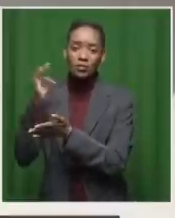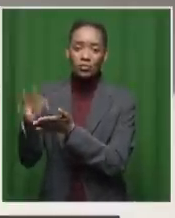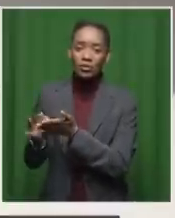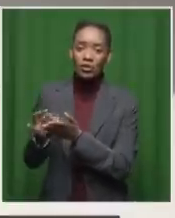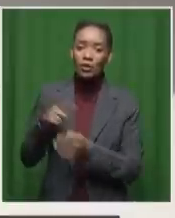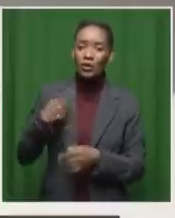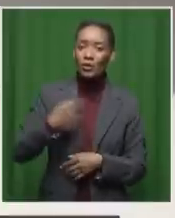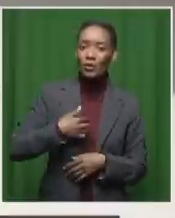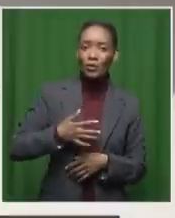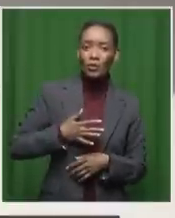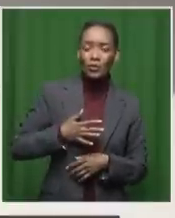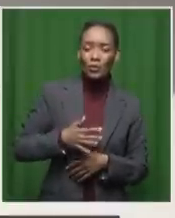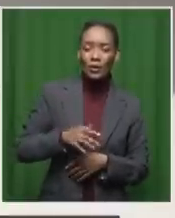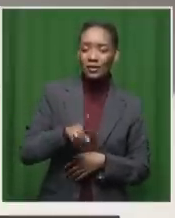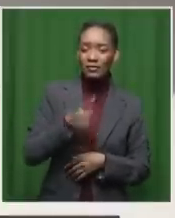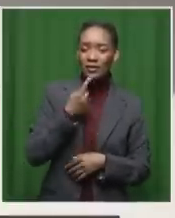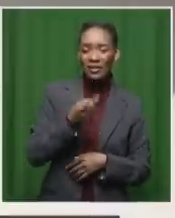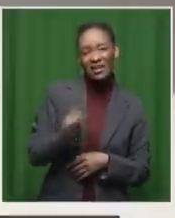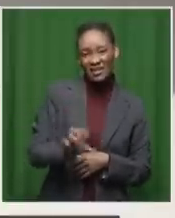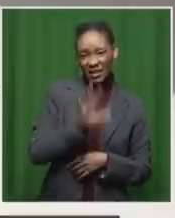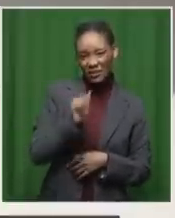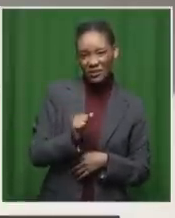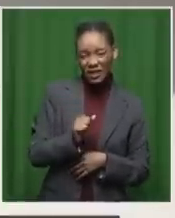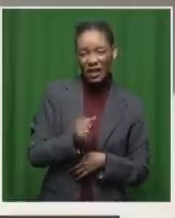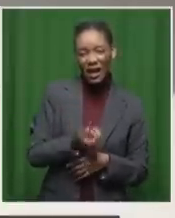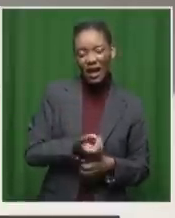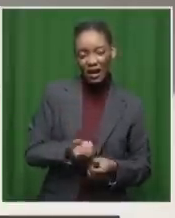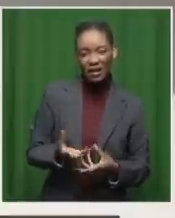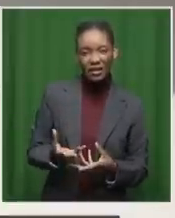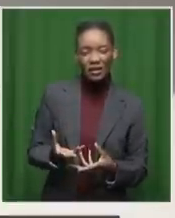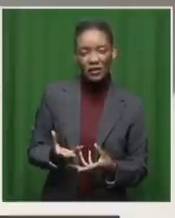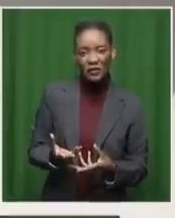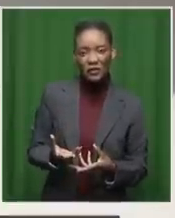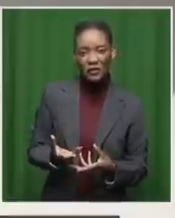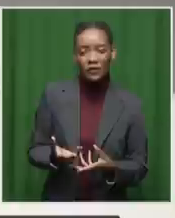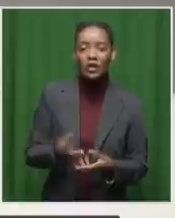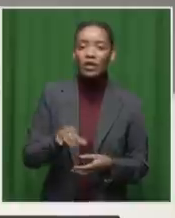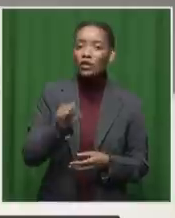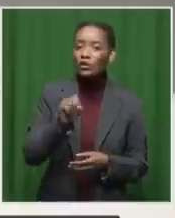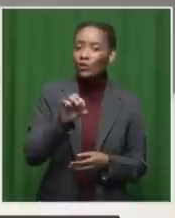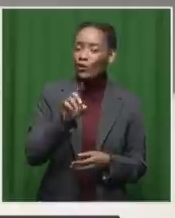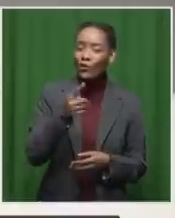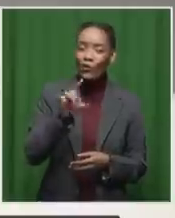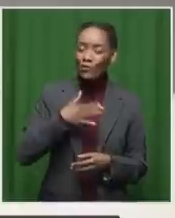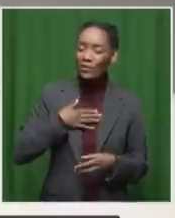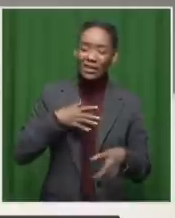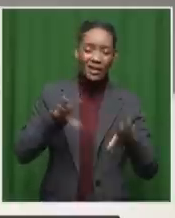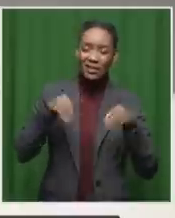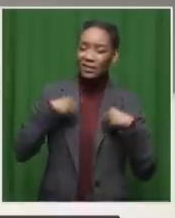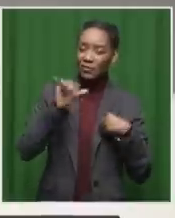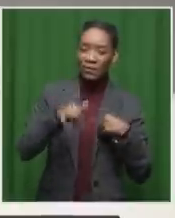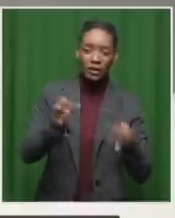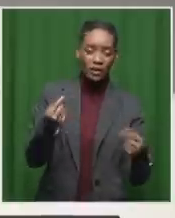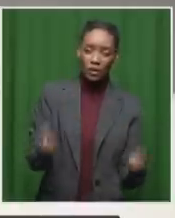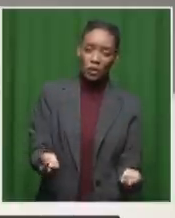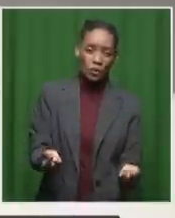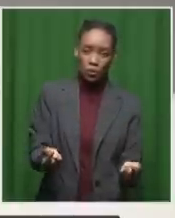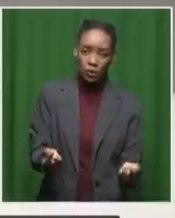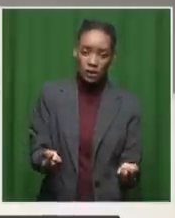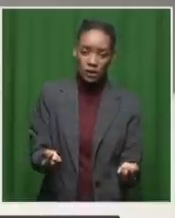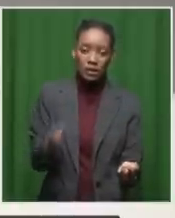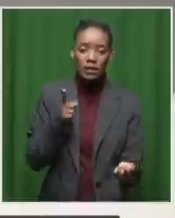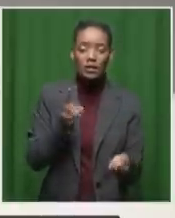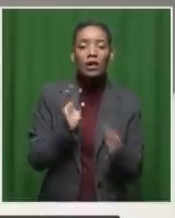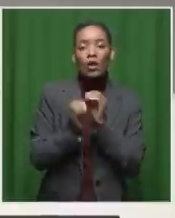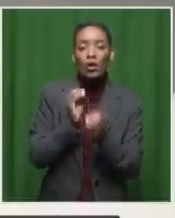round of South Africa didn't receive funding. Mm. And this is not acceptable for me. And this is something we'll correct.